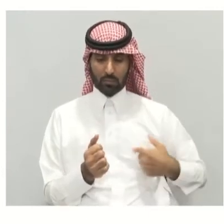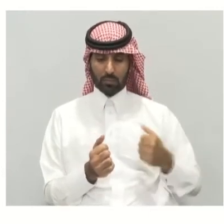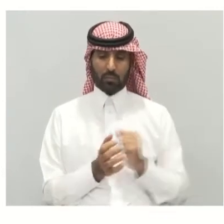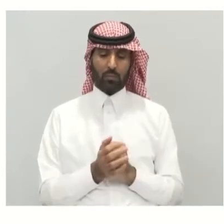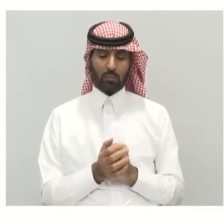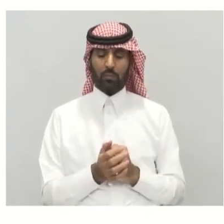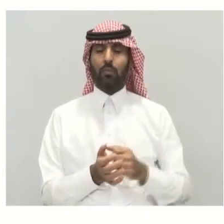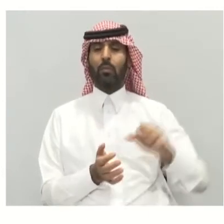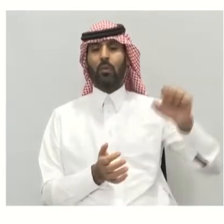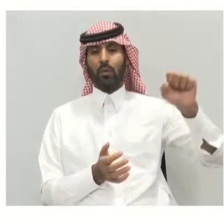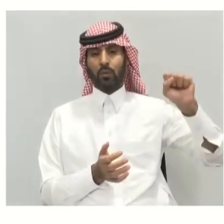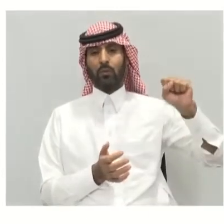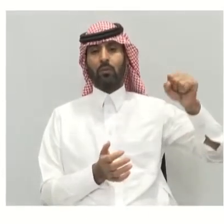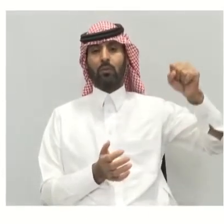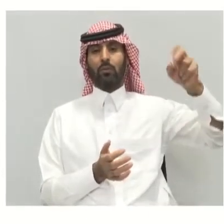company is